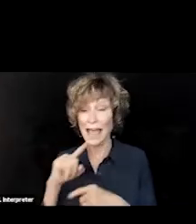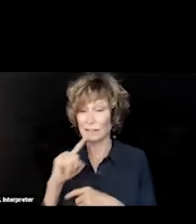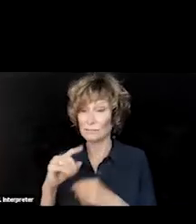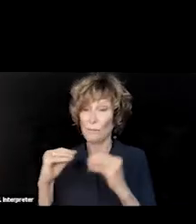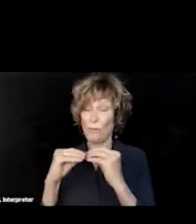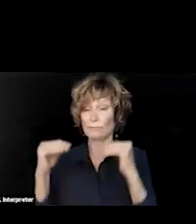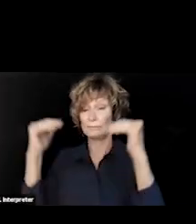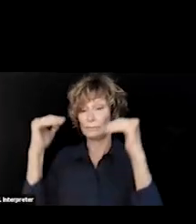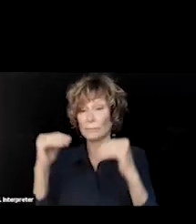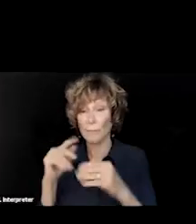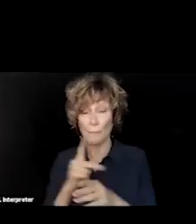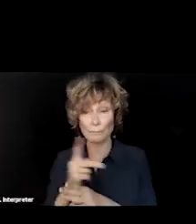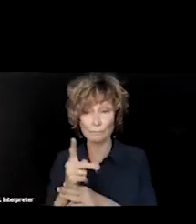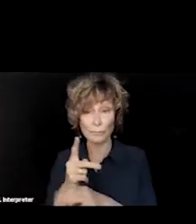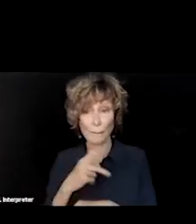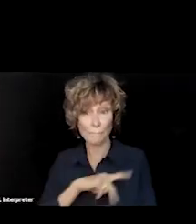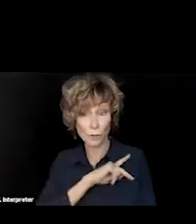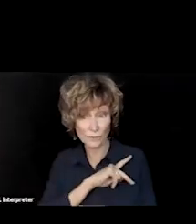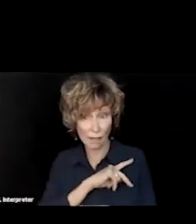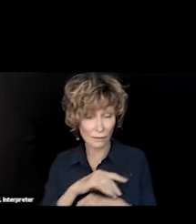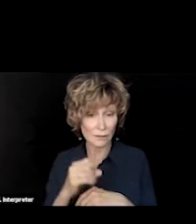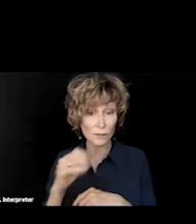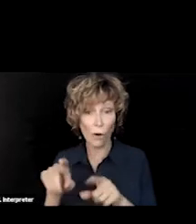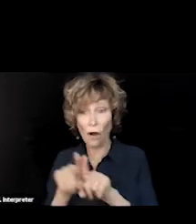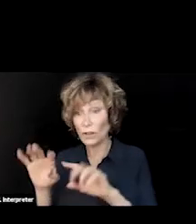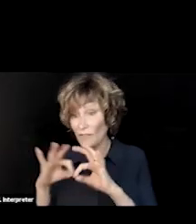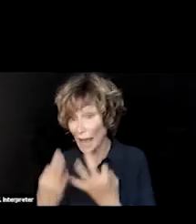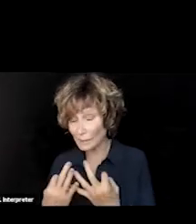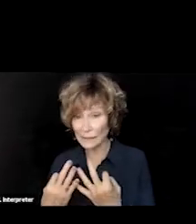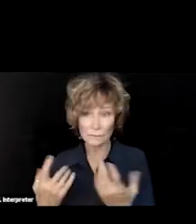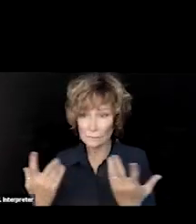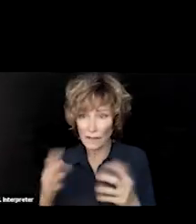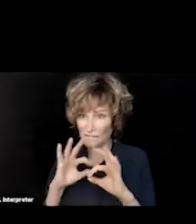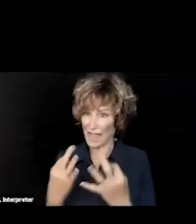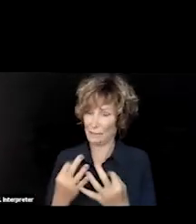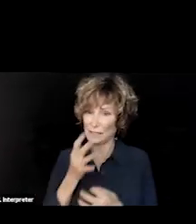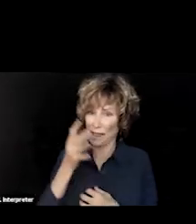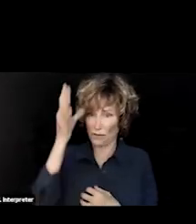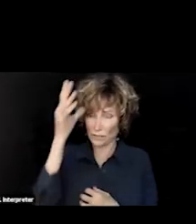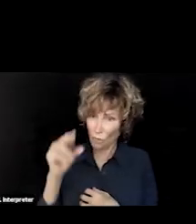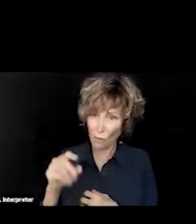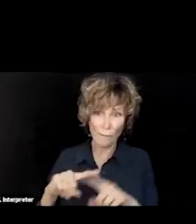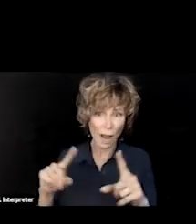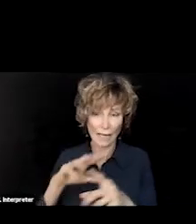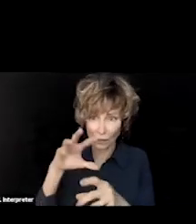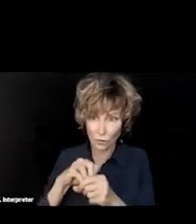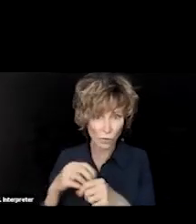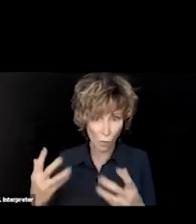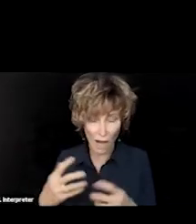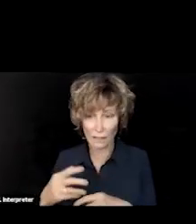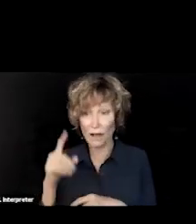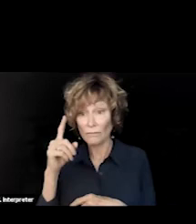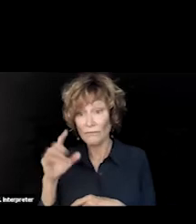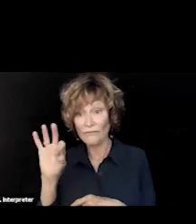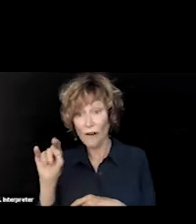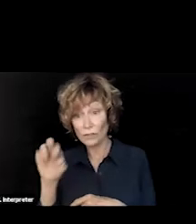personnel. And when we're talking about families, let's include not only biological and foster